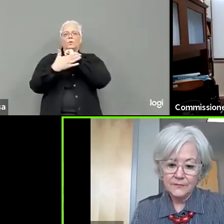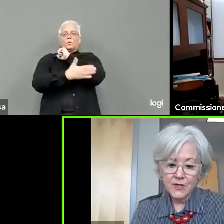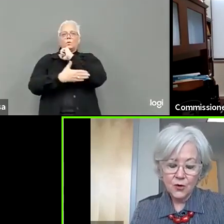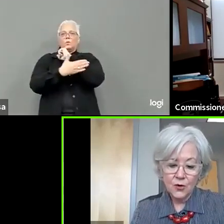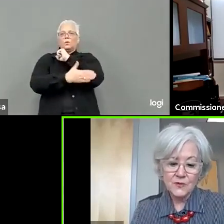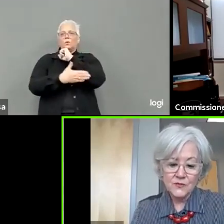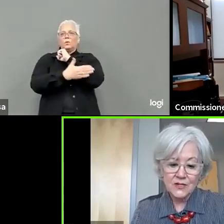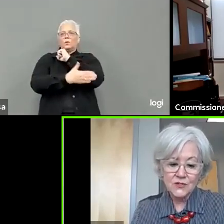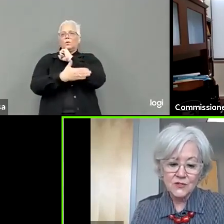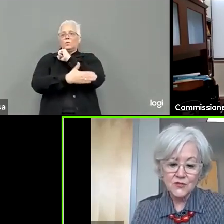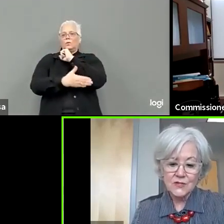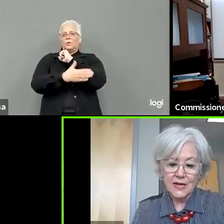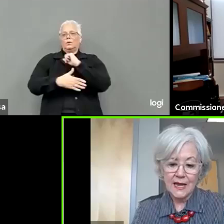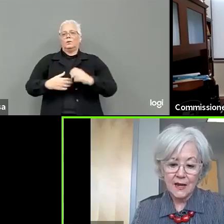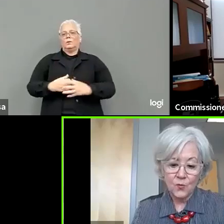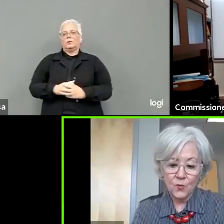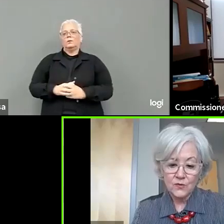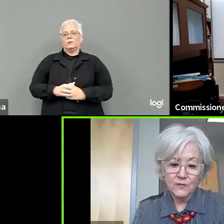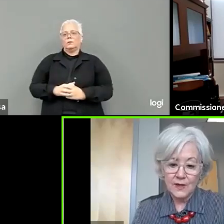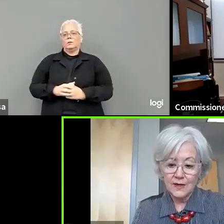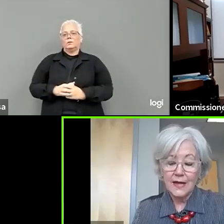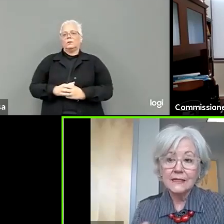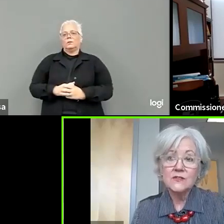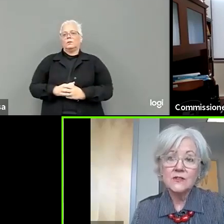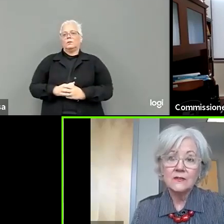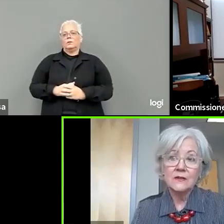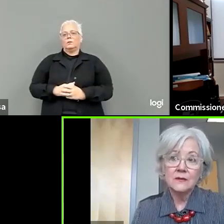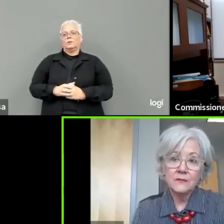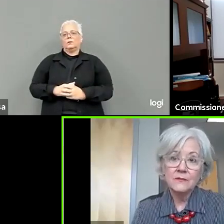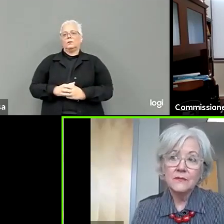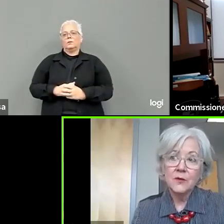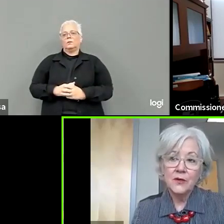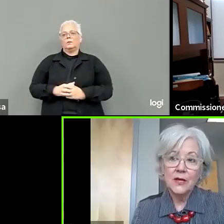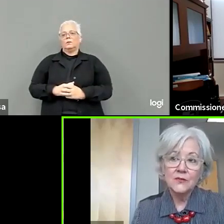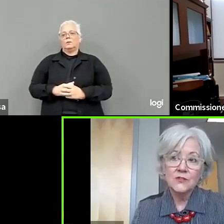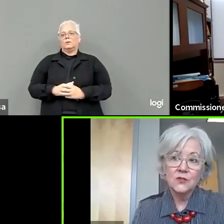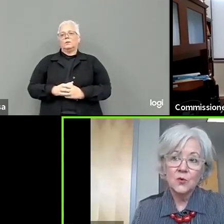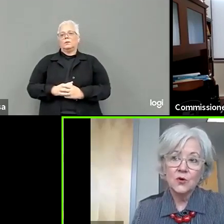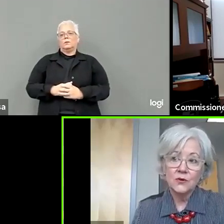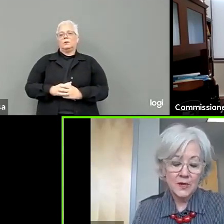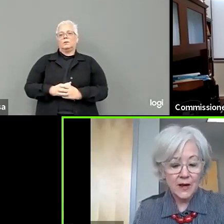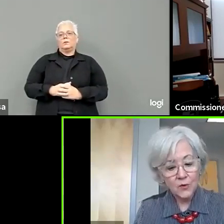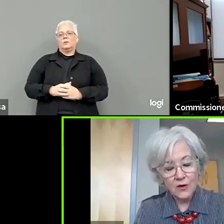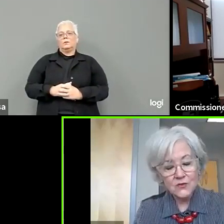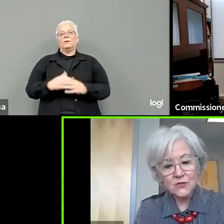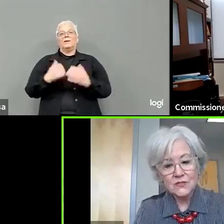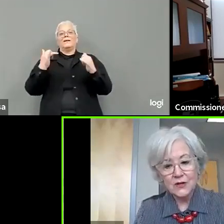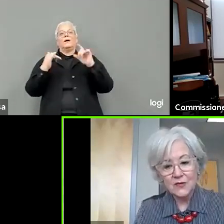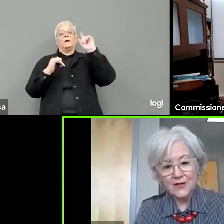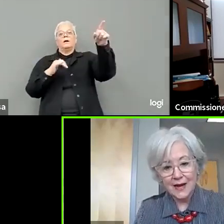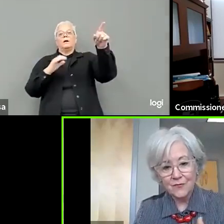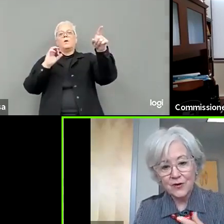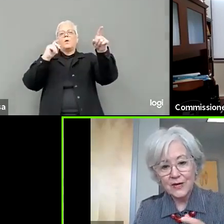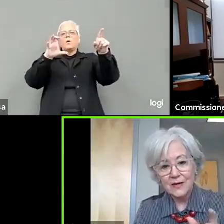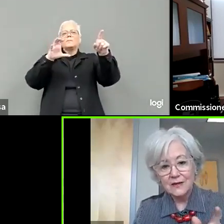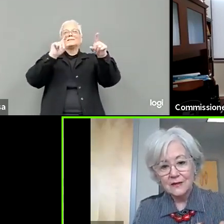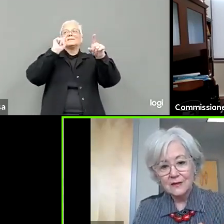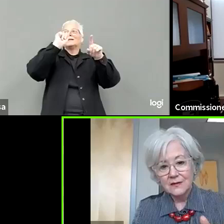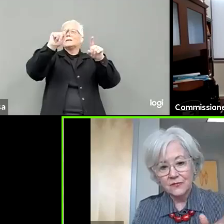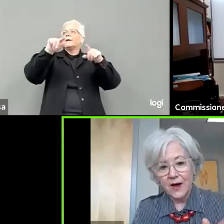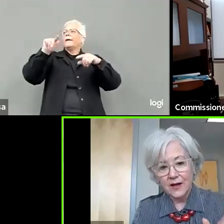and the urban centers, with at least in the community health center world. But I will also tell you that